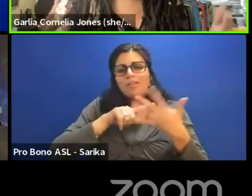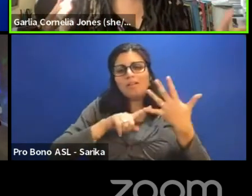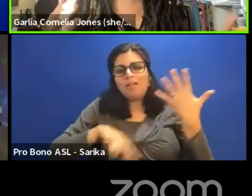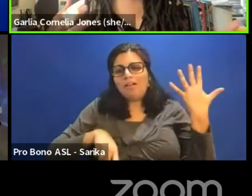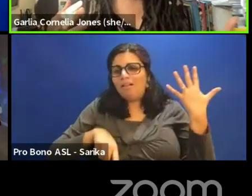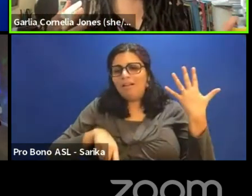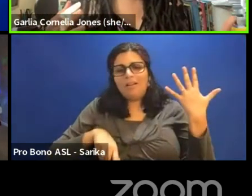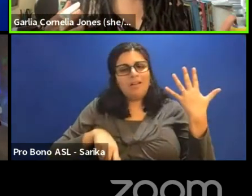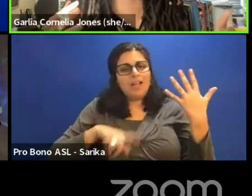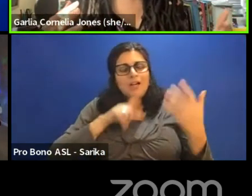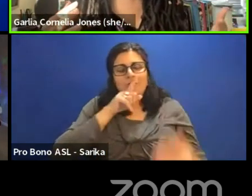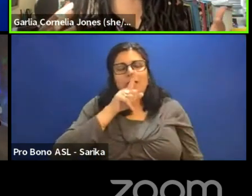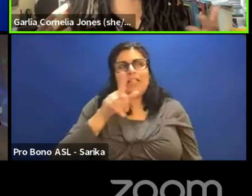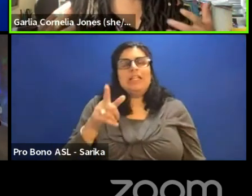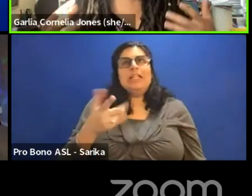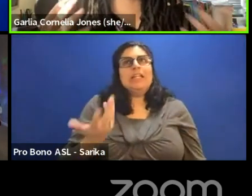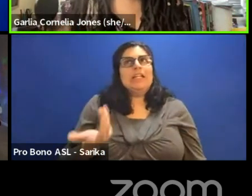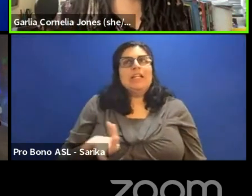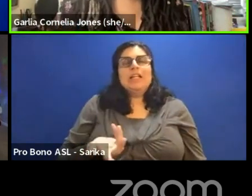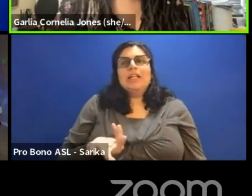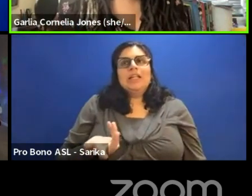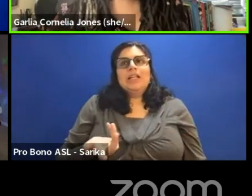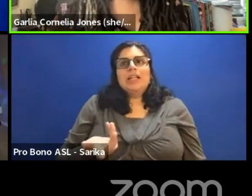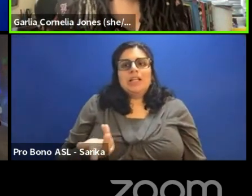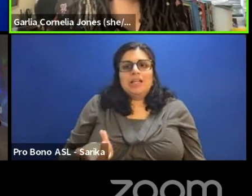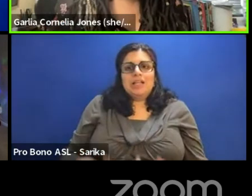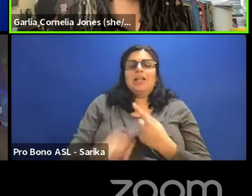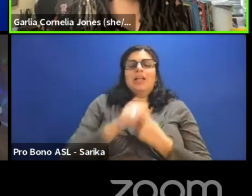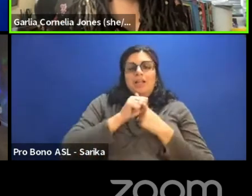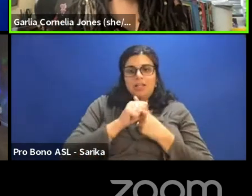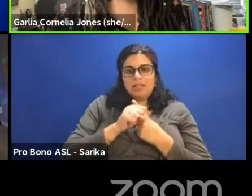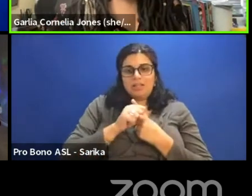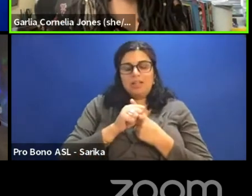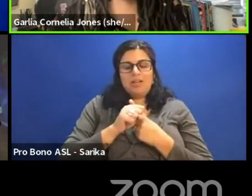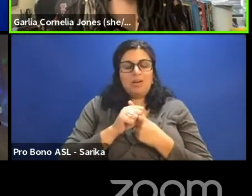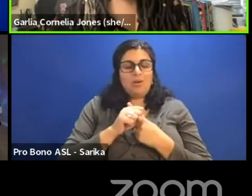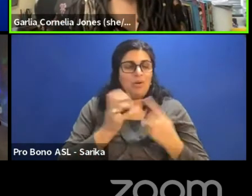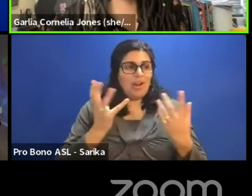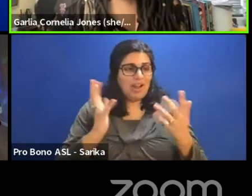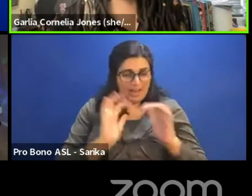all of that started to really, you know, impact me. And